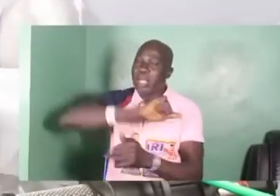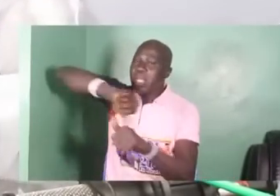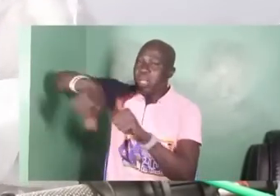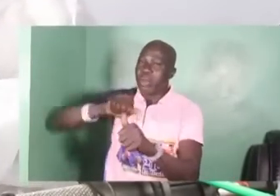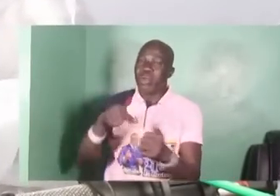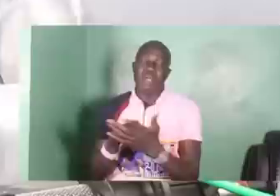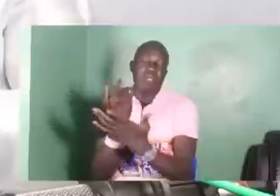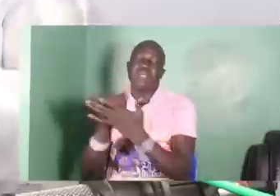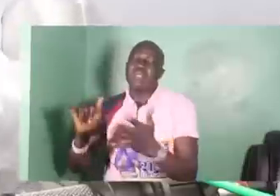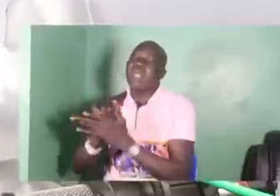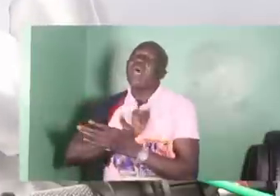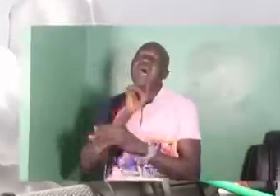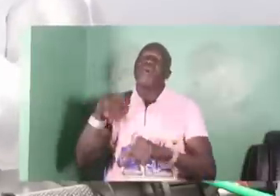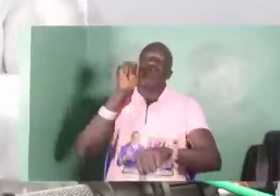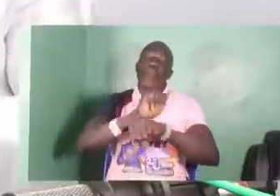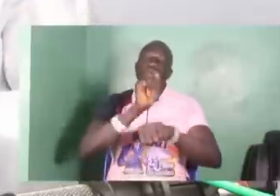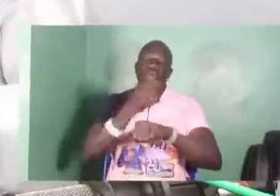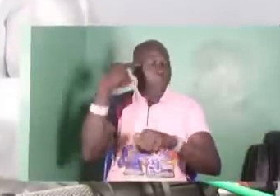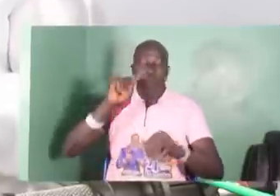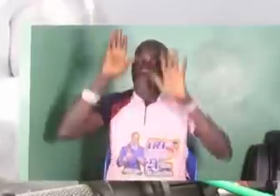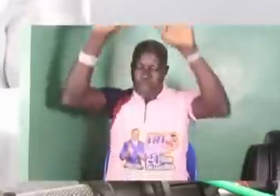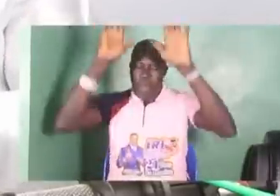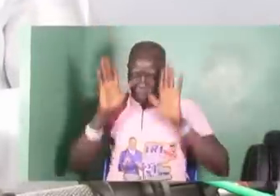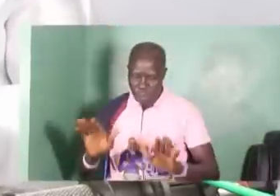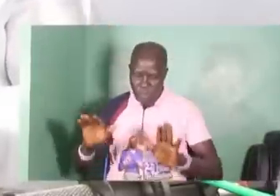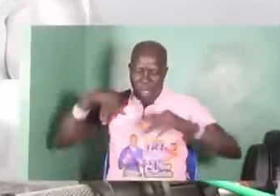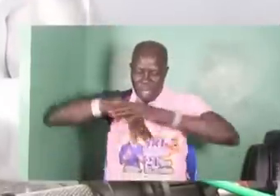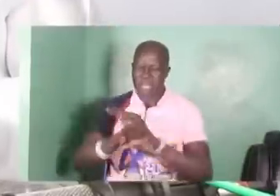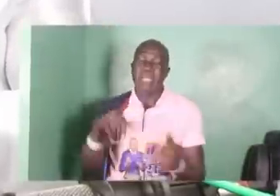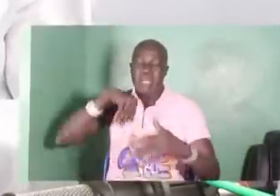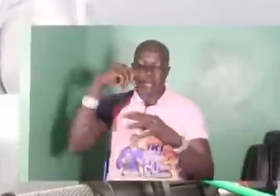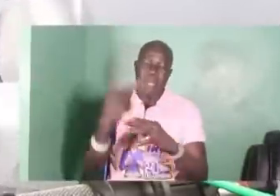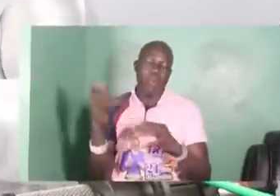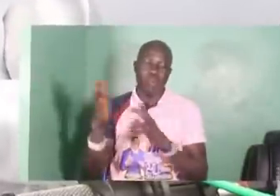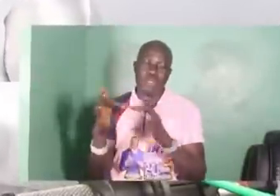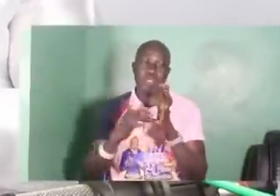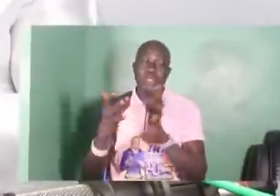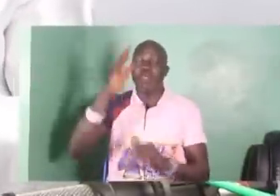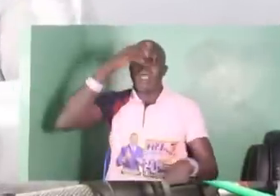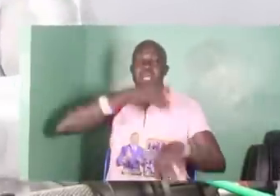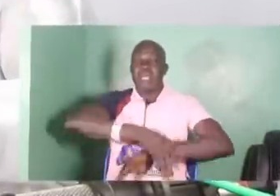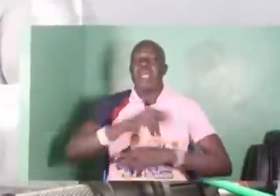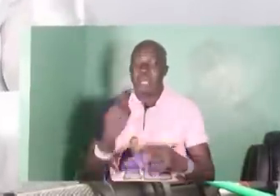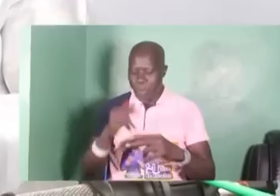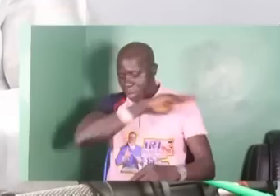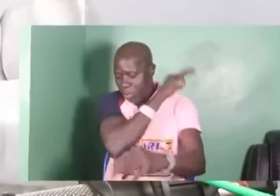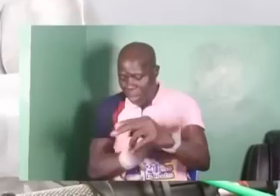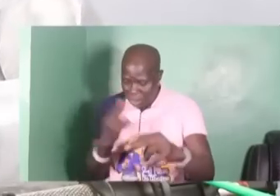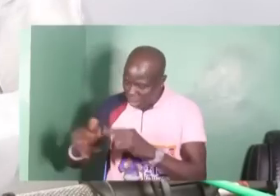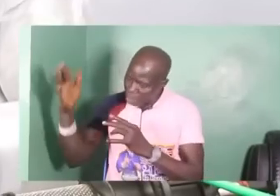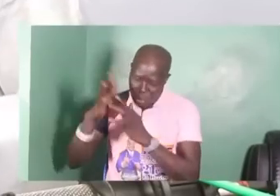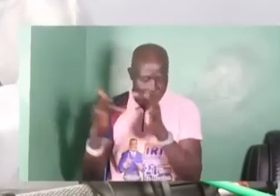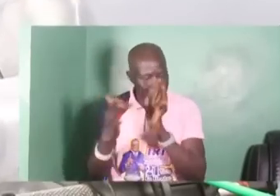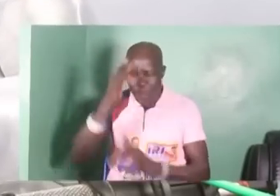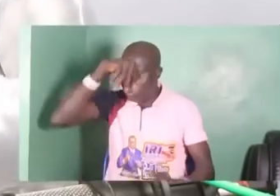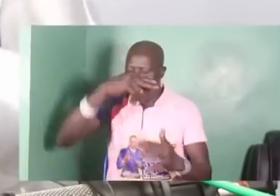back to door, remedy. Once you get a remedy. So, you are going to send two months. There's nobody that is. The airport. From here. So, you are going to send two months. No, we'll